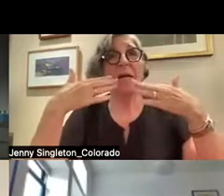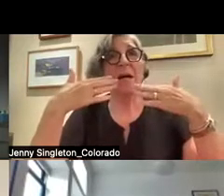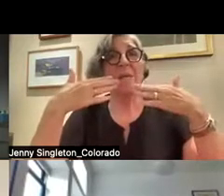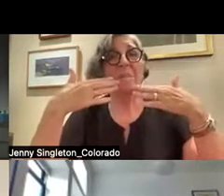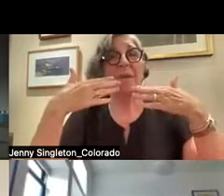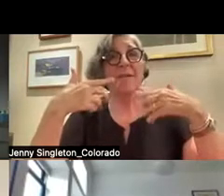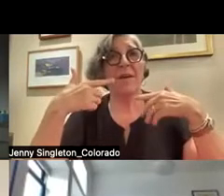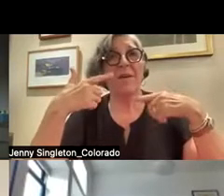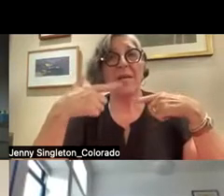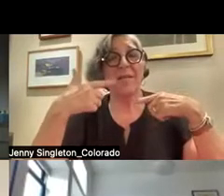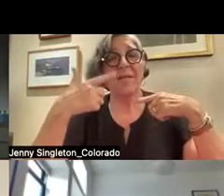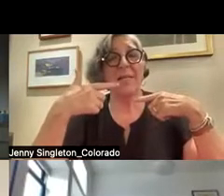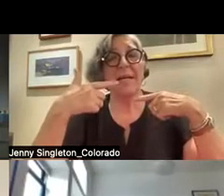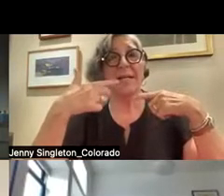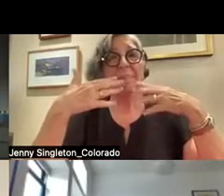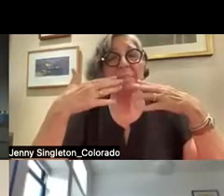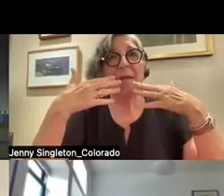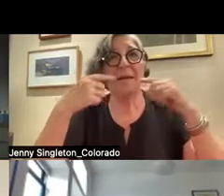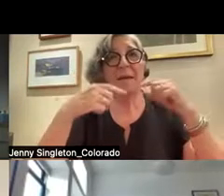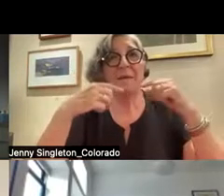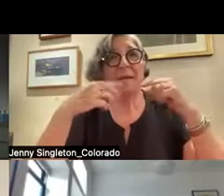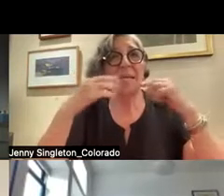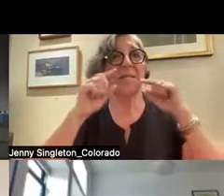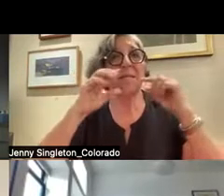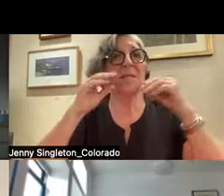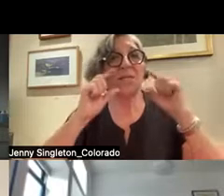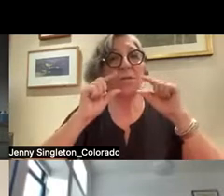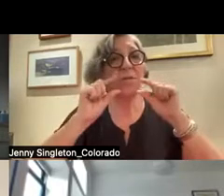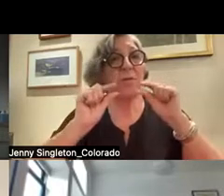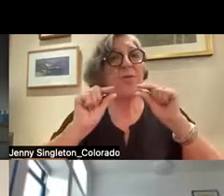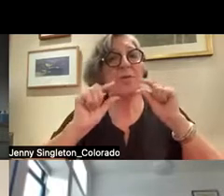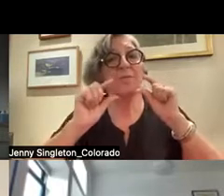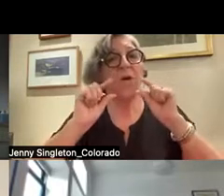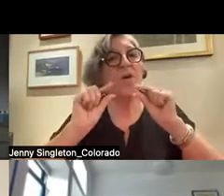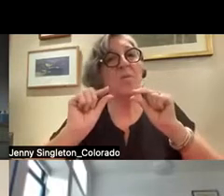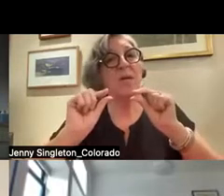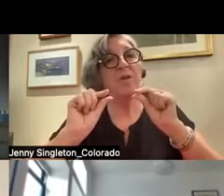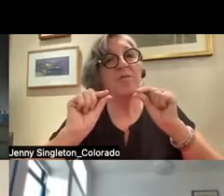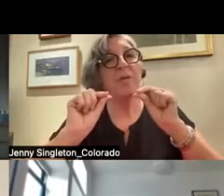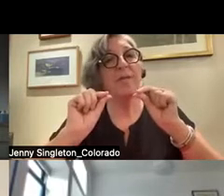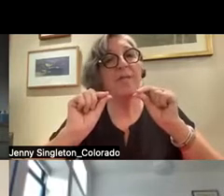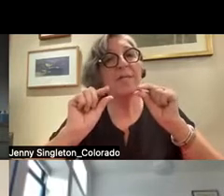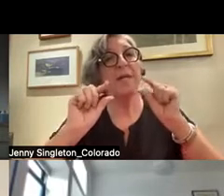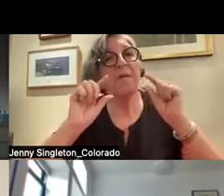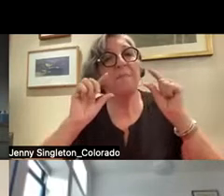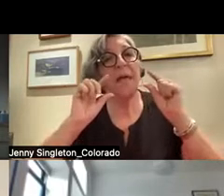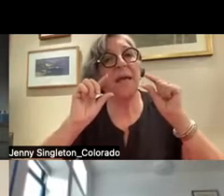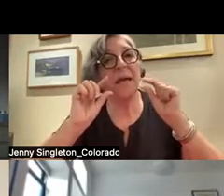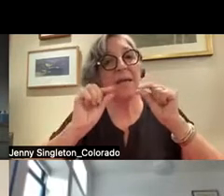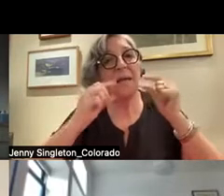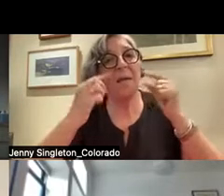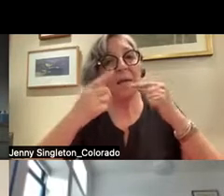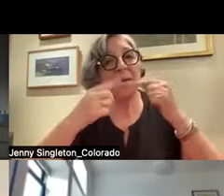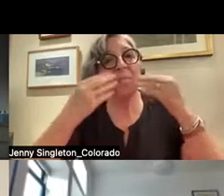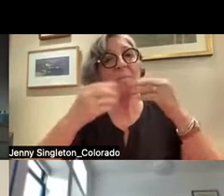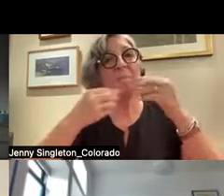Parkinson's, there is a tendency to sort of lose the volume of your voice